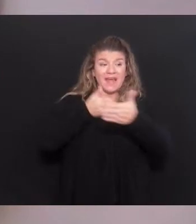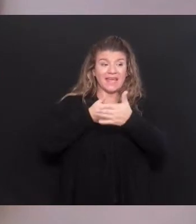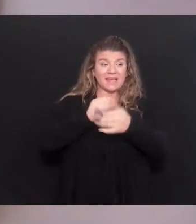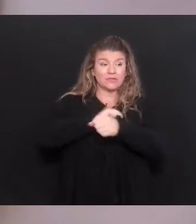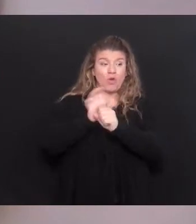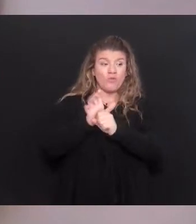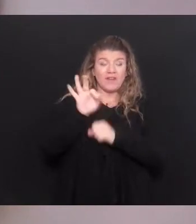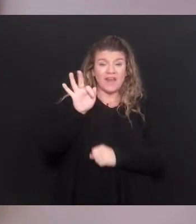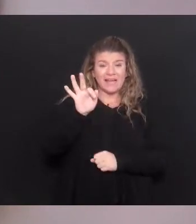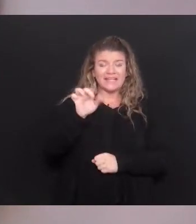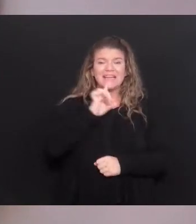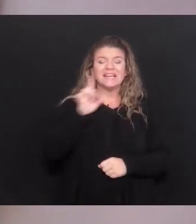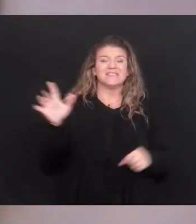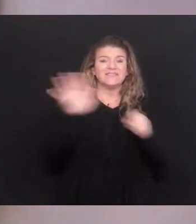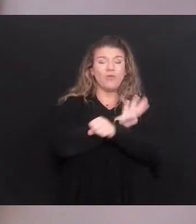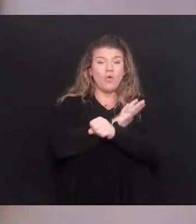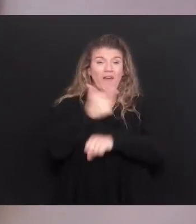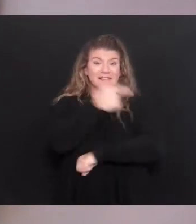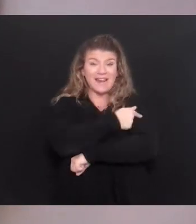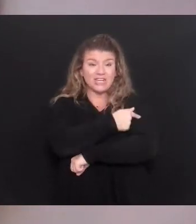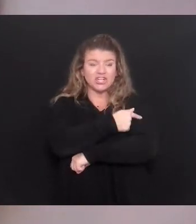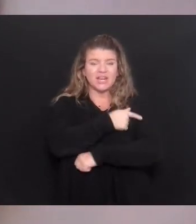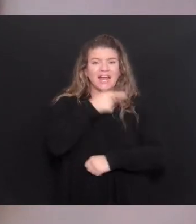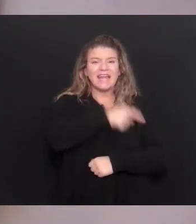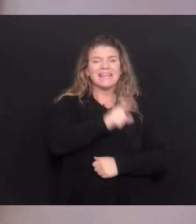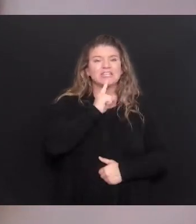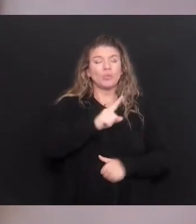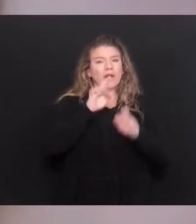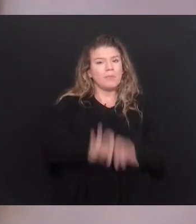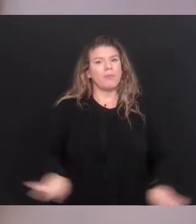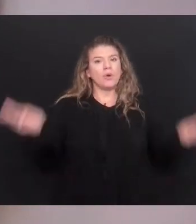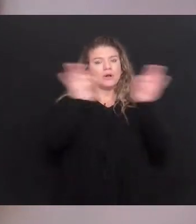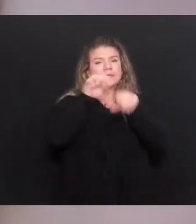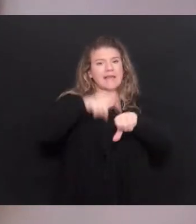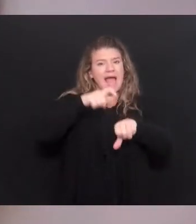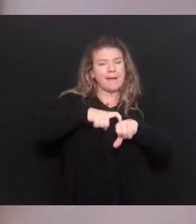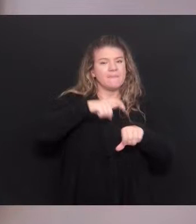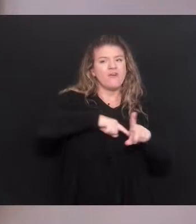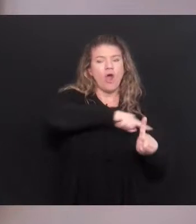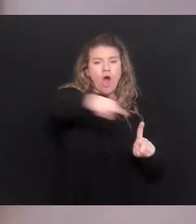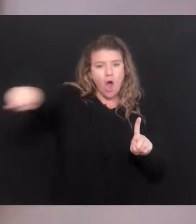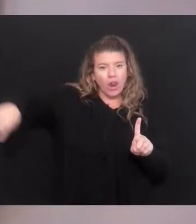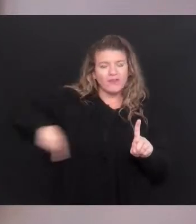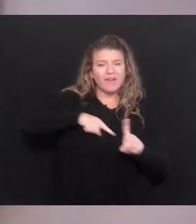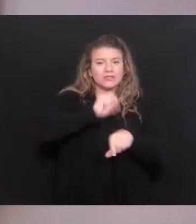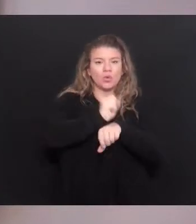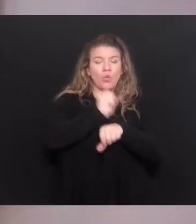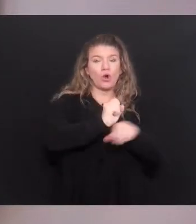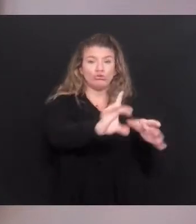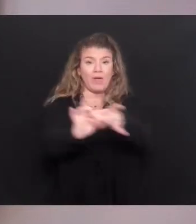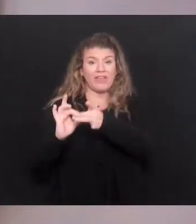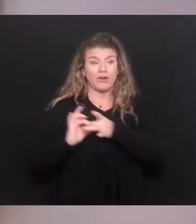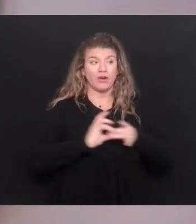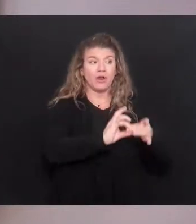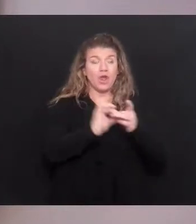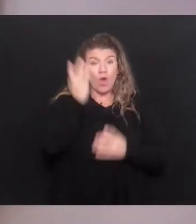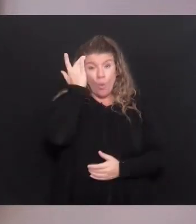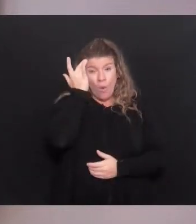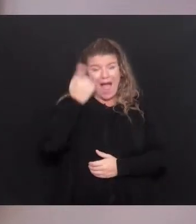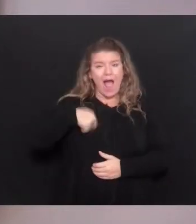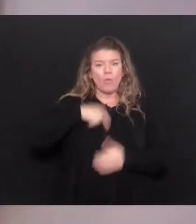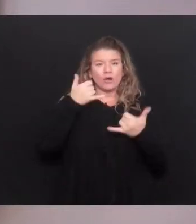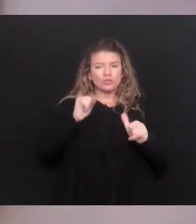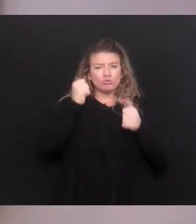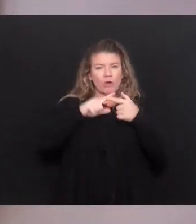COVID-19 is full vaccination. And this is a really critical time for all of us to pull together because we are still